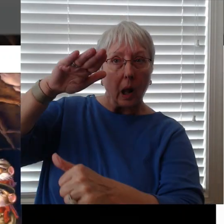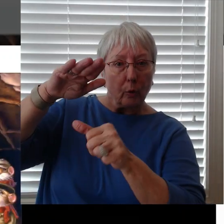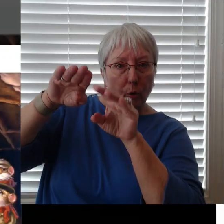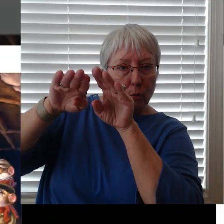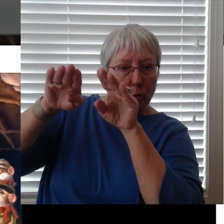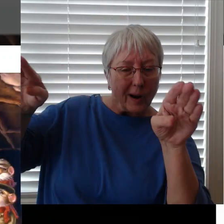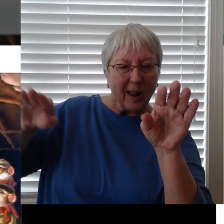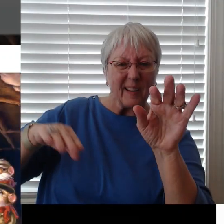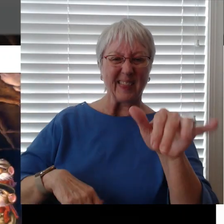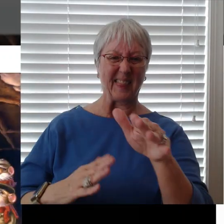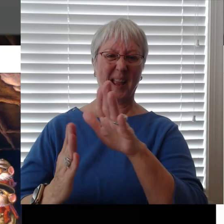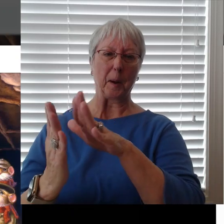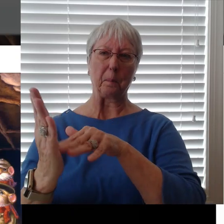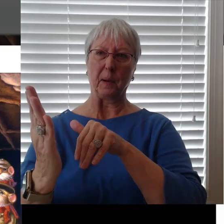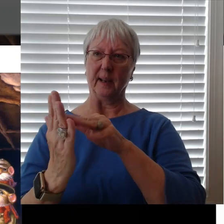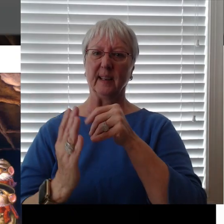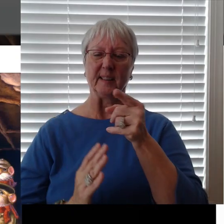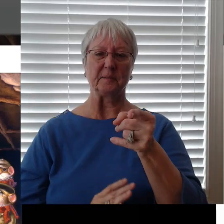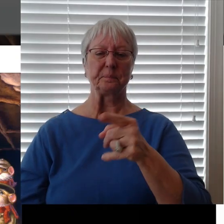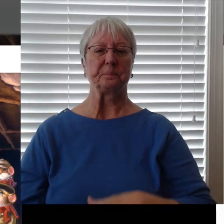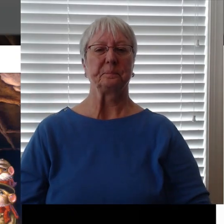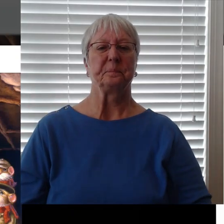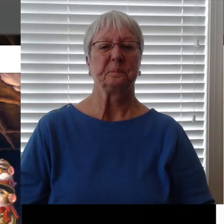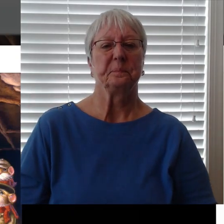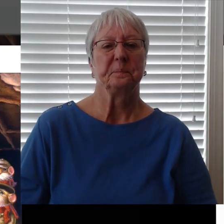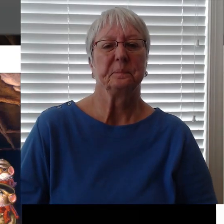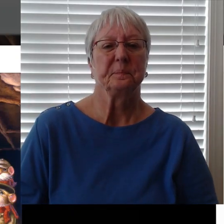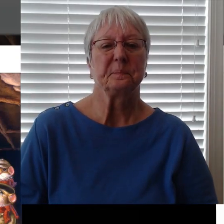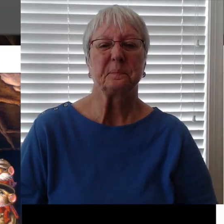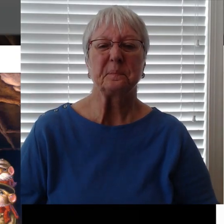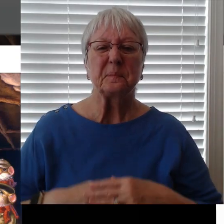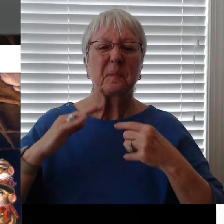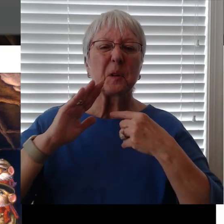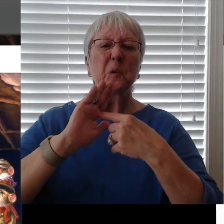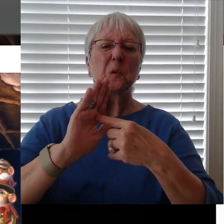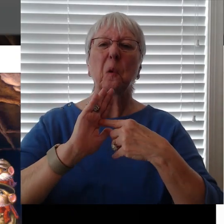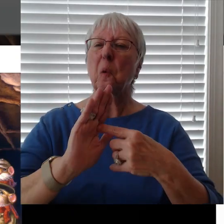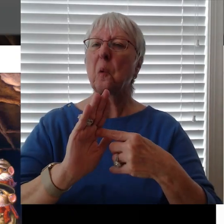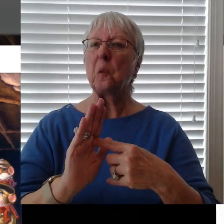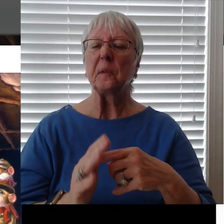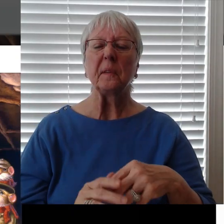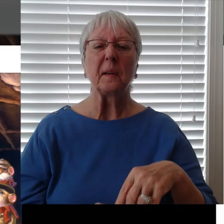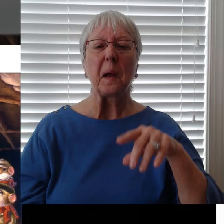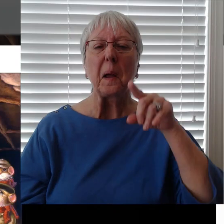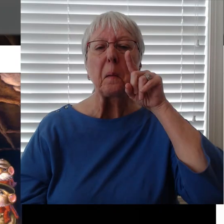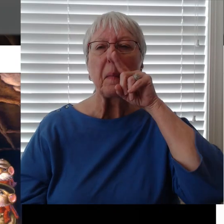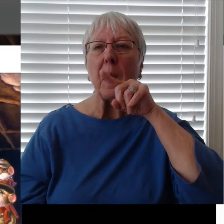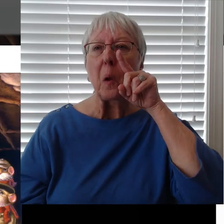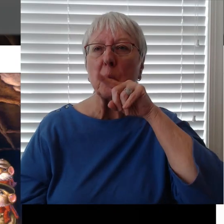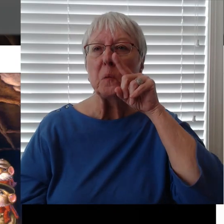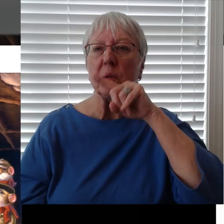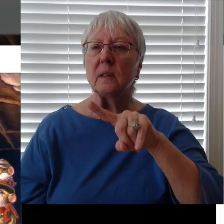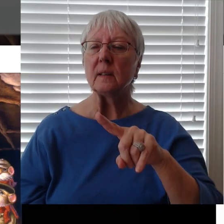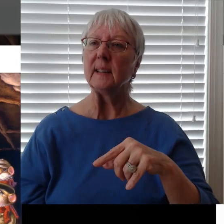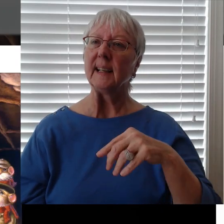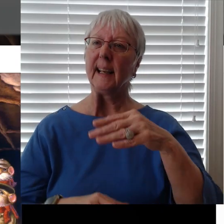painting for the chapter Dulce Domum, depicting a group of field mice singing Yuletide carols.